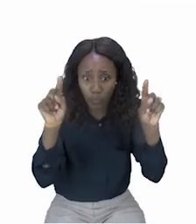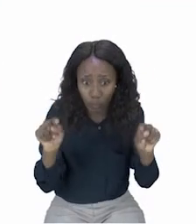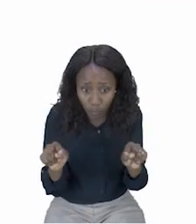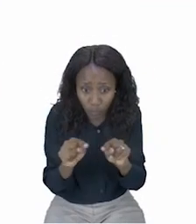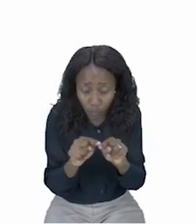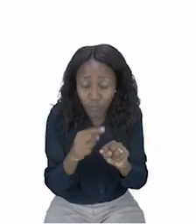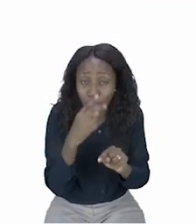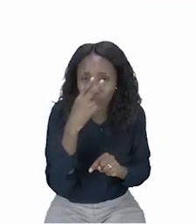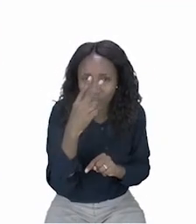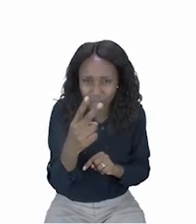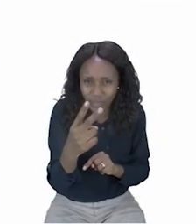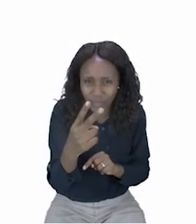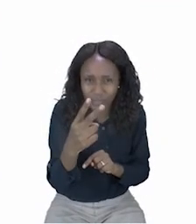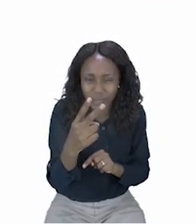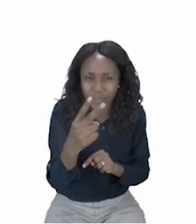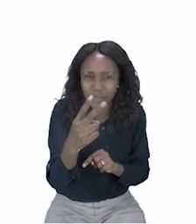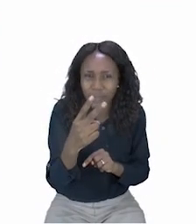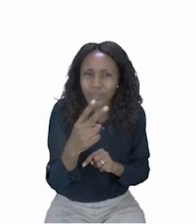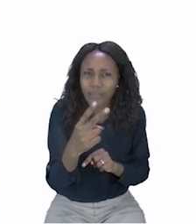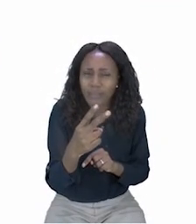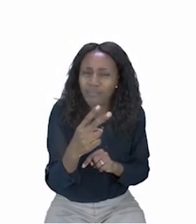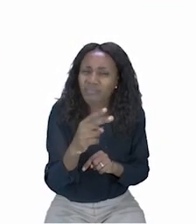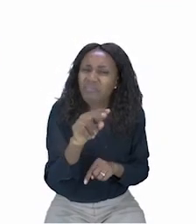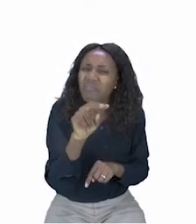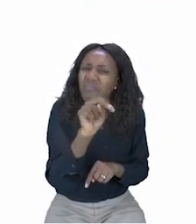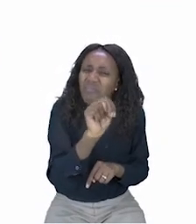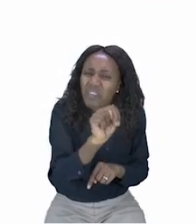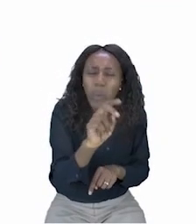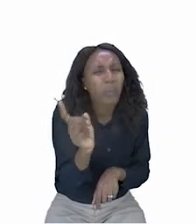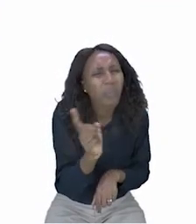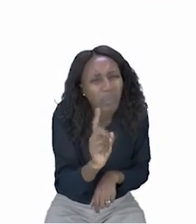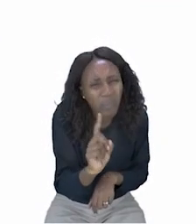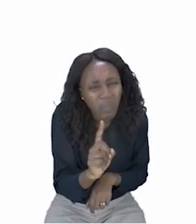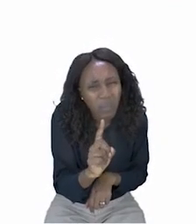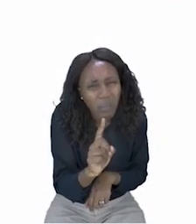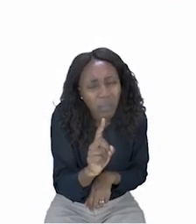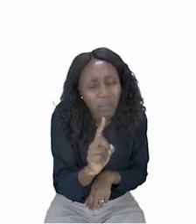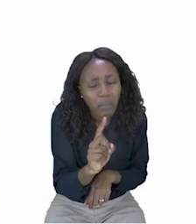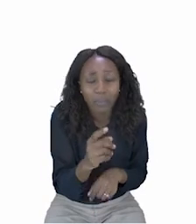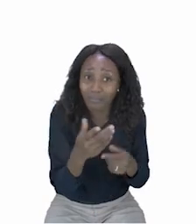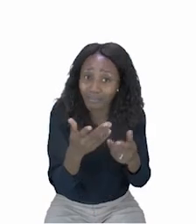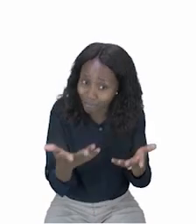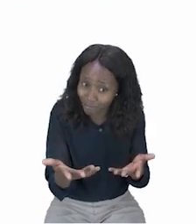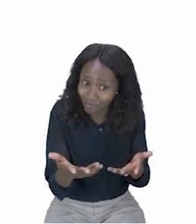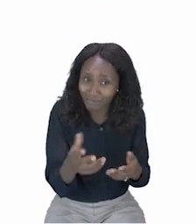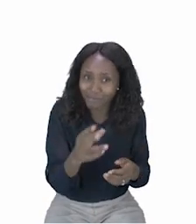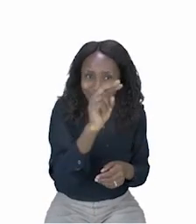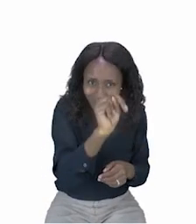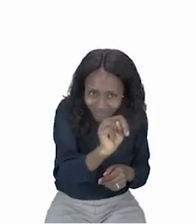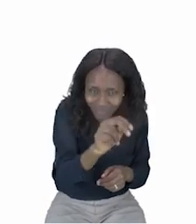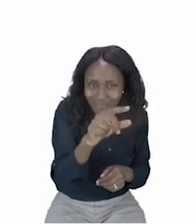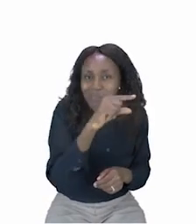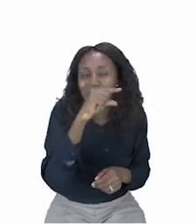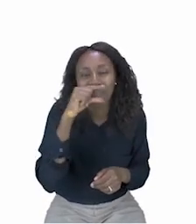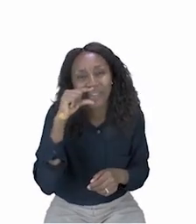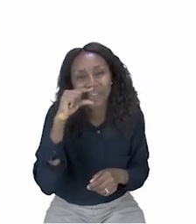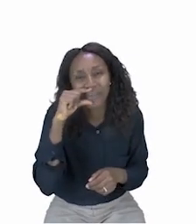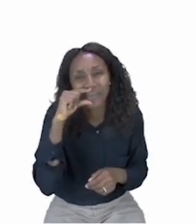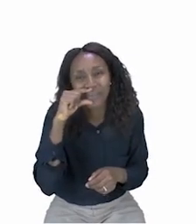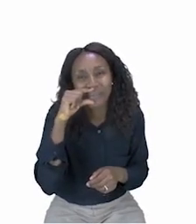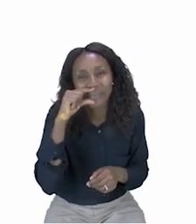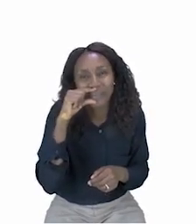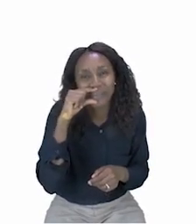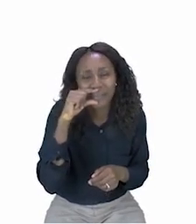want us to first know what a noun is. And a noun is a name. A noun is